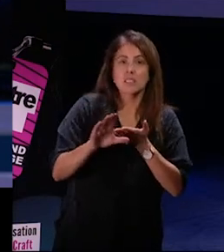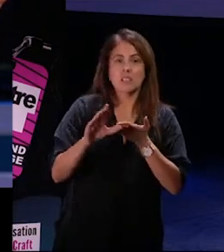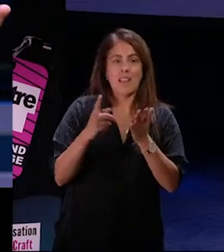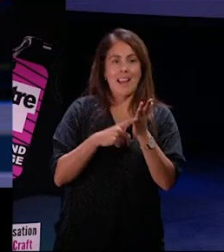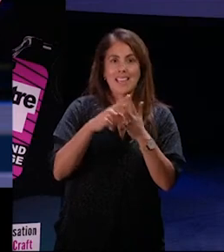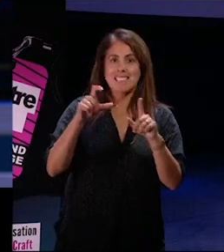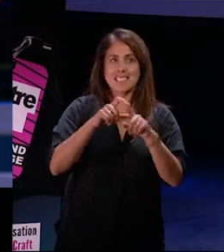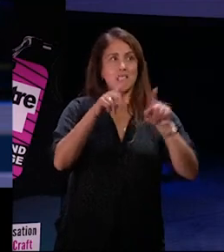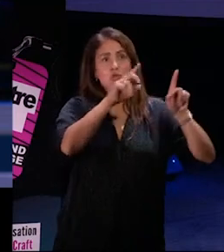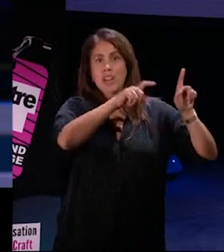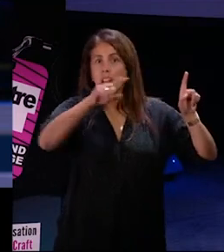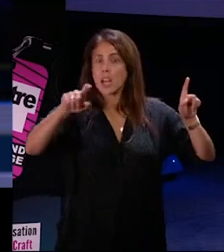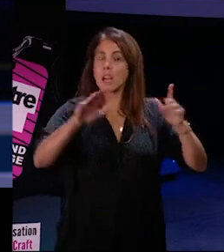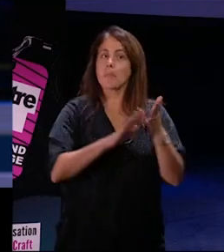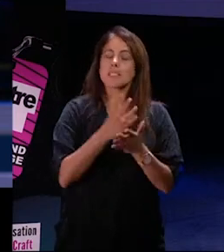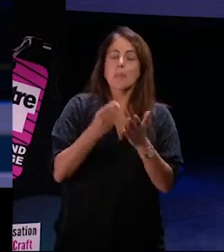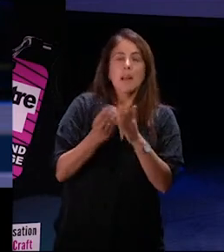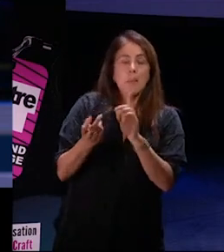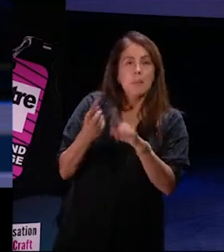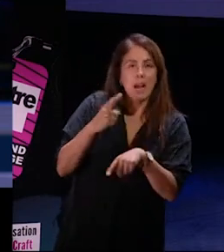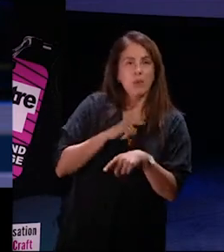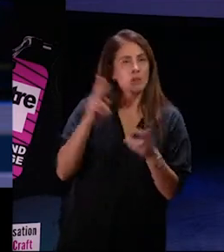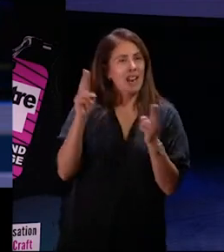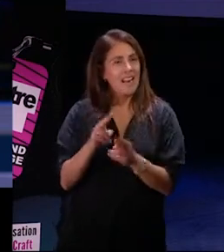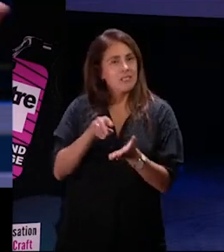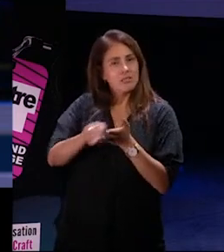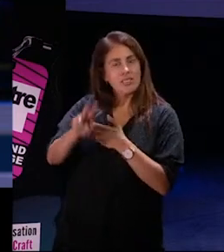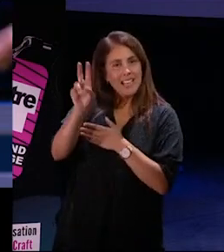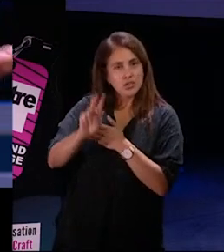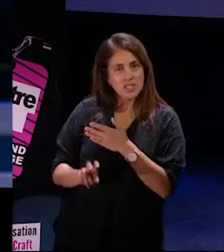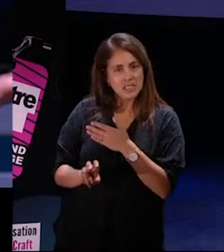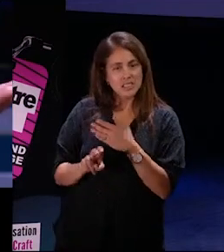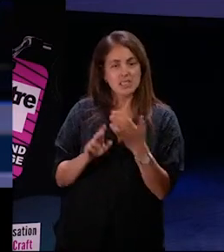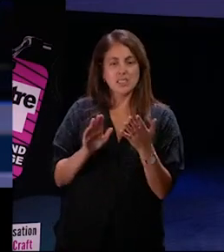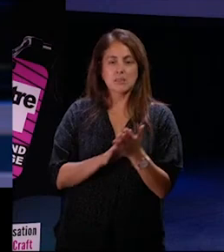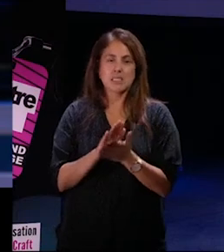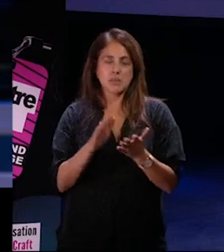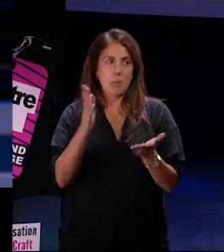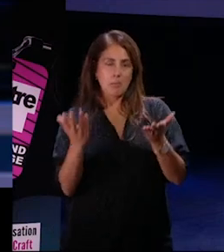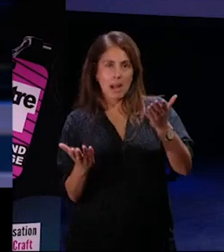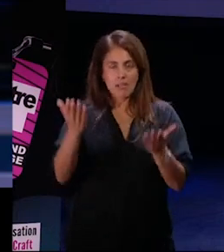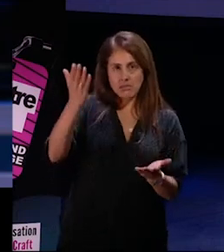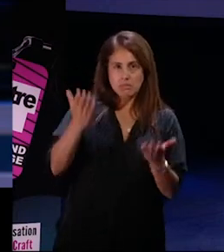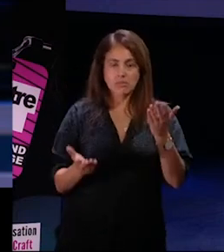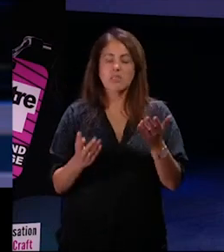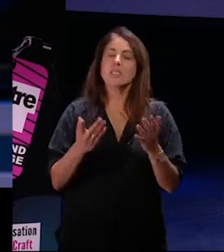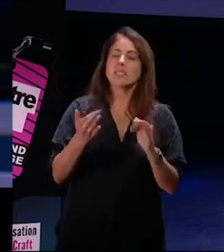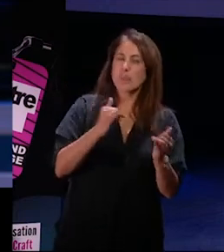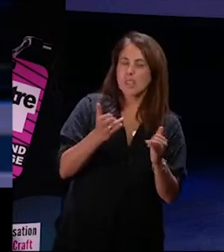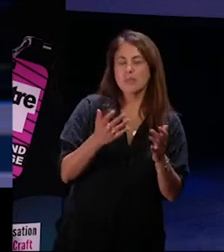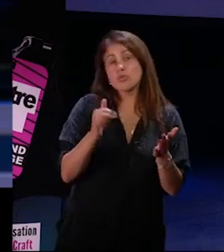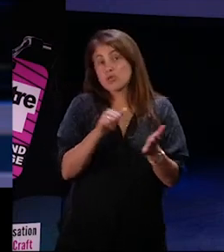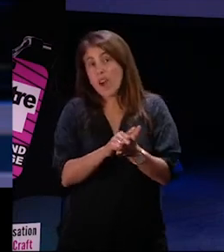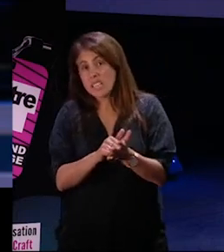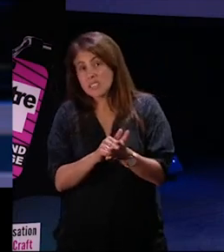and then we get money back because we don't spend as much on electricity. It doesn't, it's not an absolute balance like that. So sometimes you do it because it's the right thing,